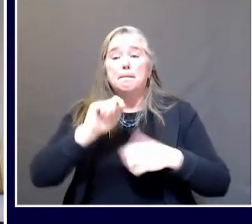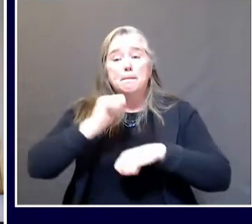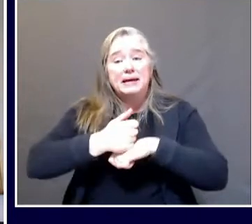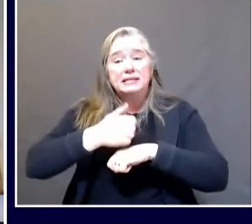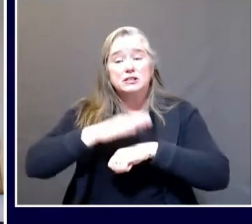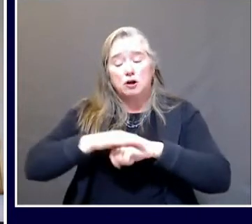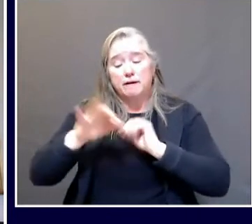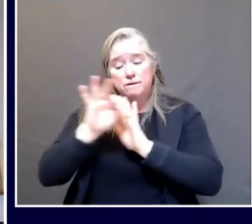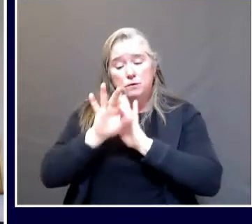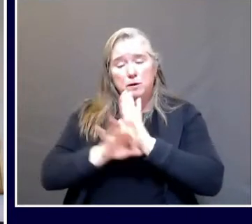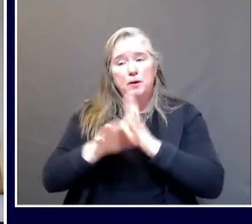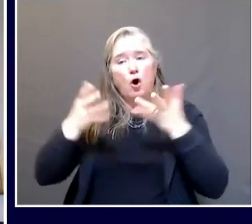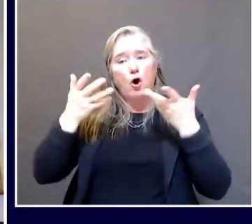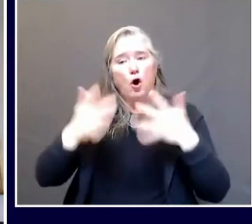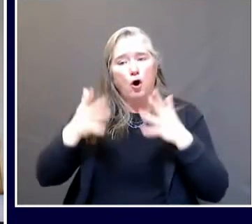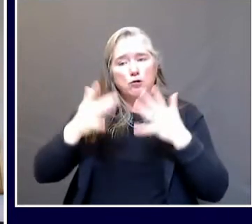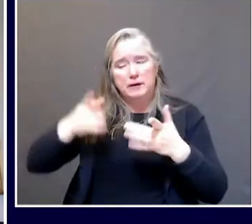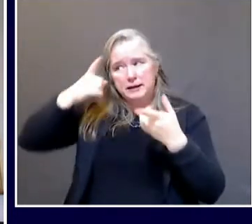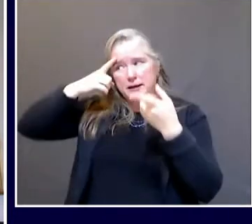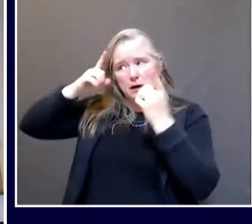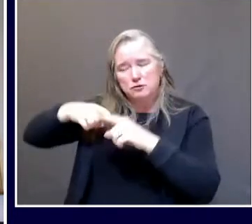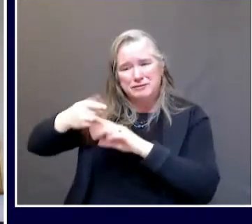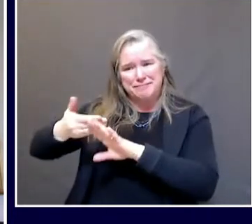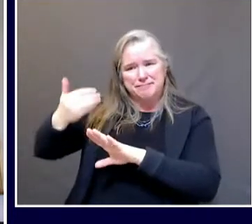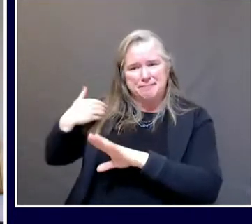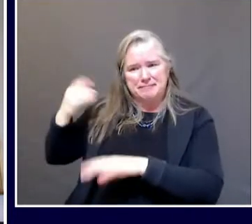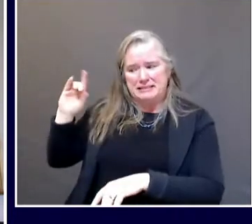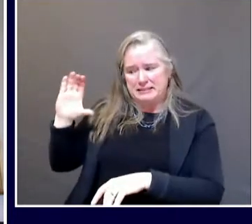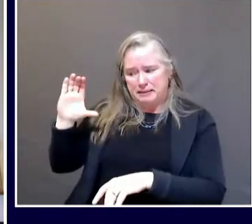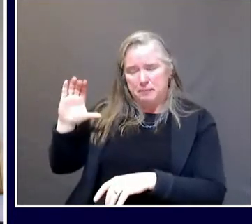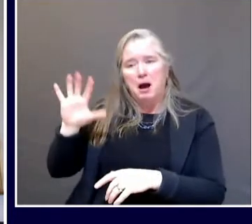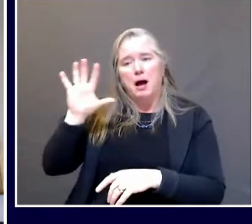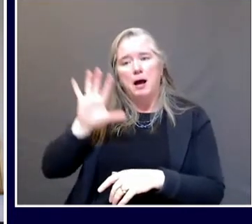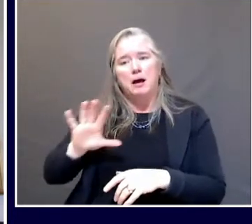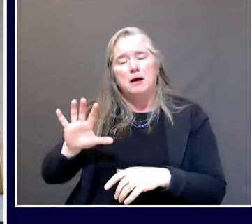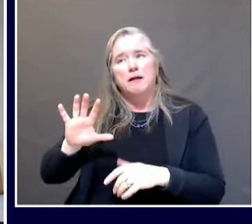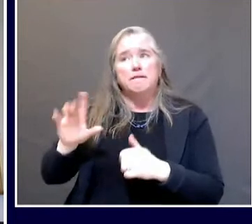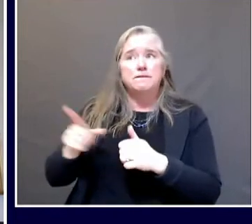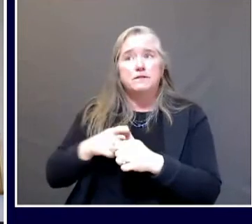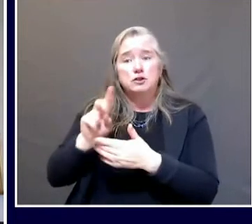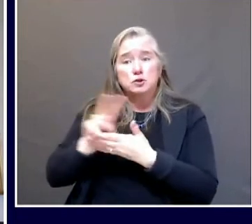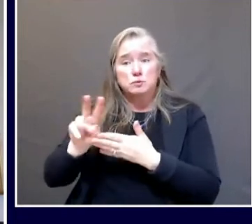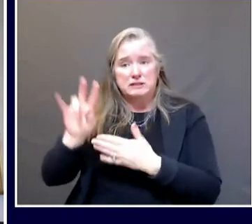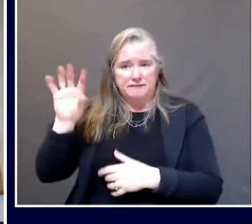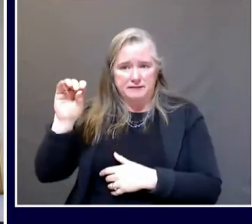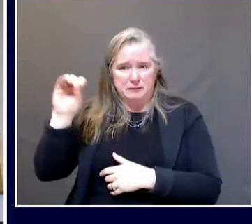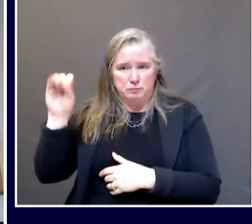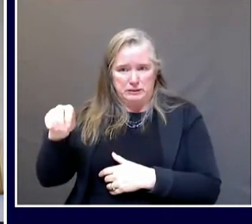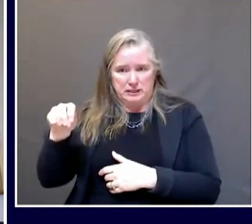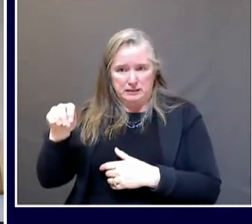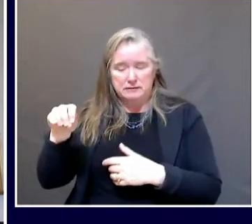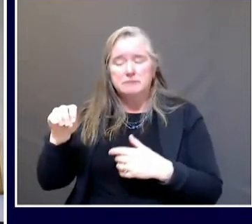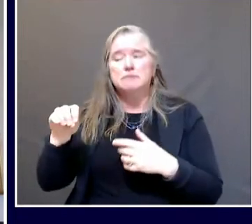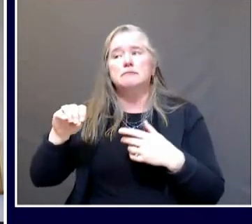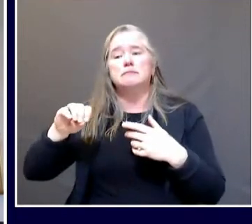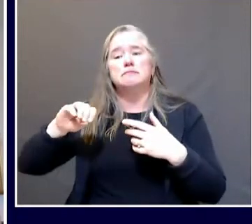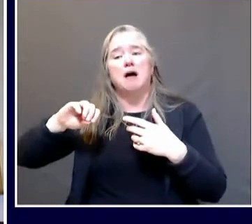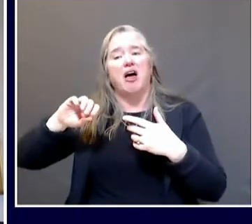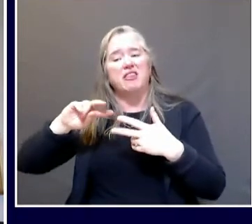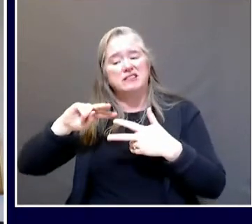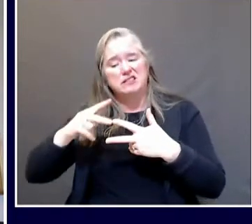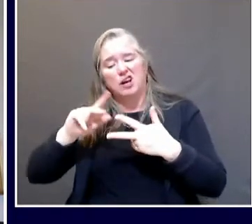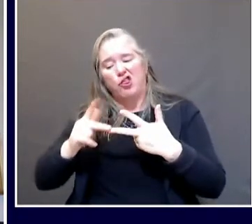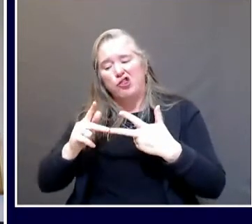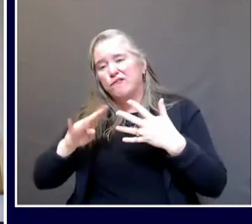states early on in the process back in December. Roughly 50% the first 2 weeks, 25% for the subsequent weeks.